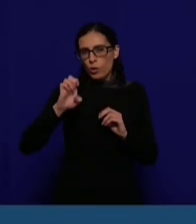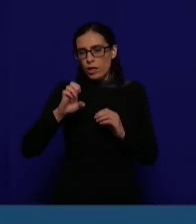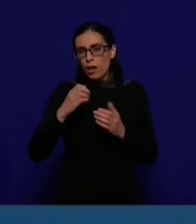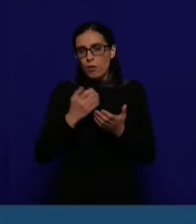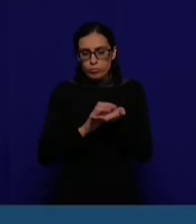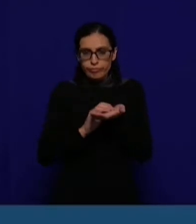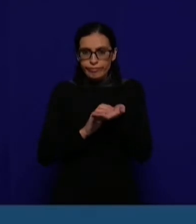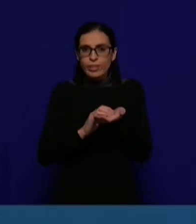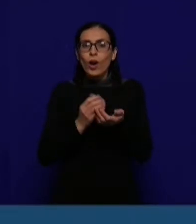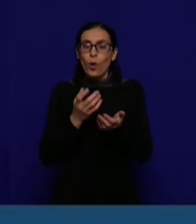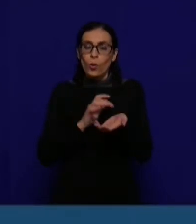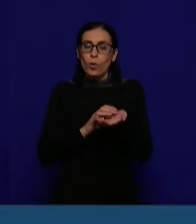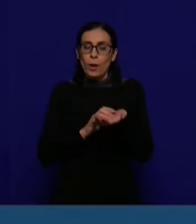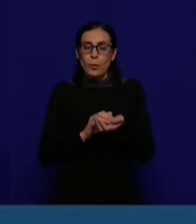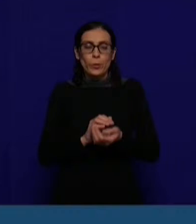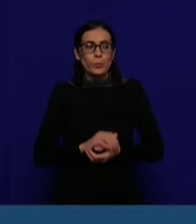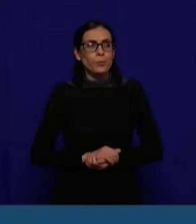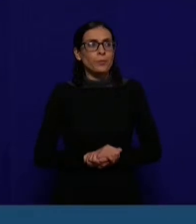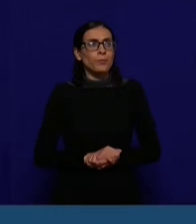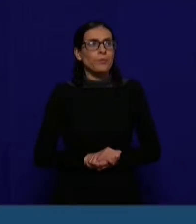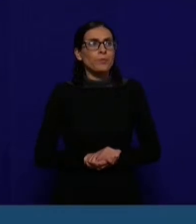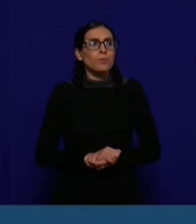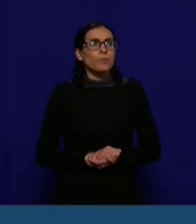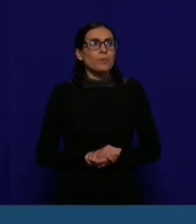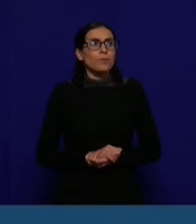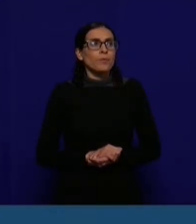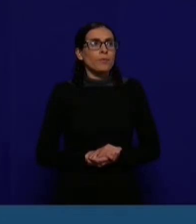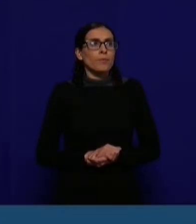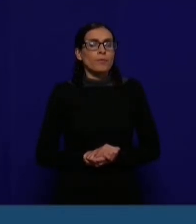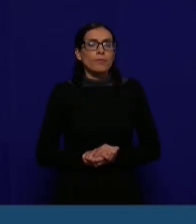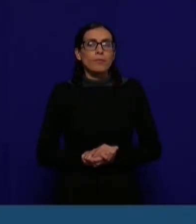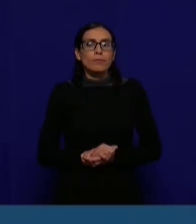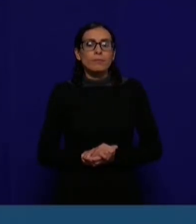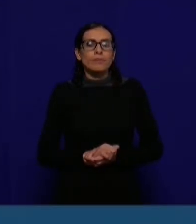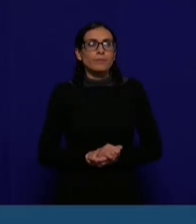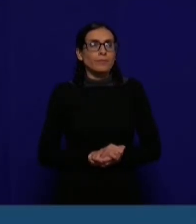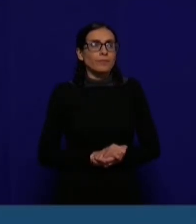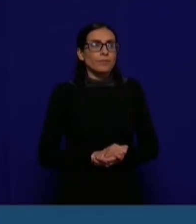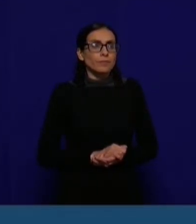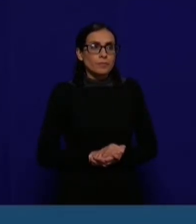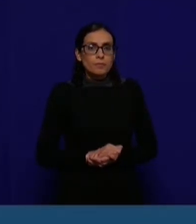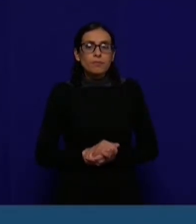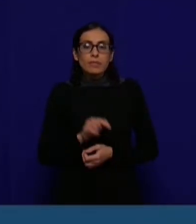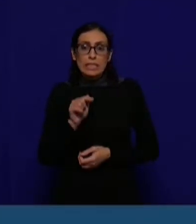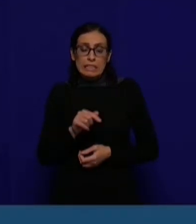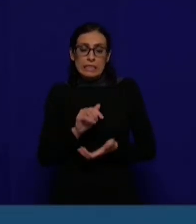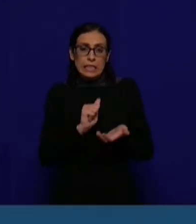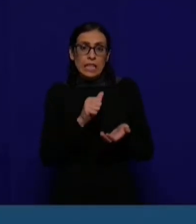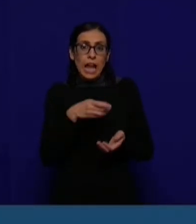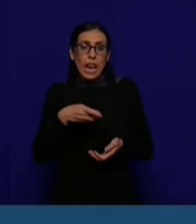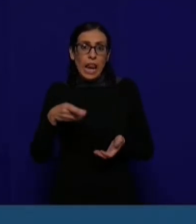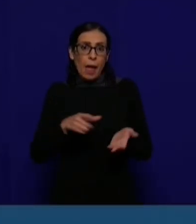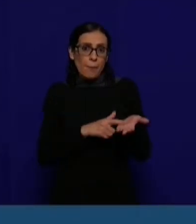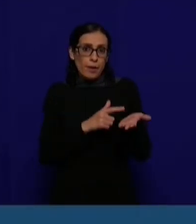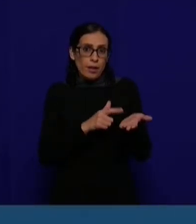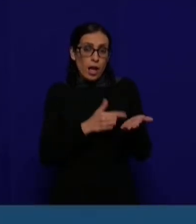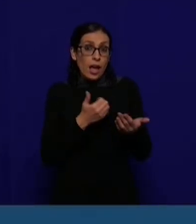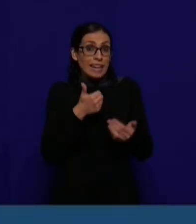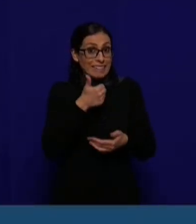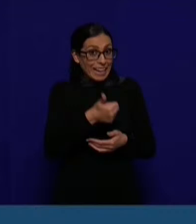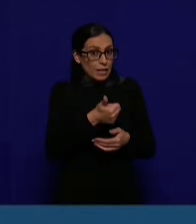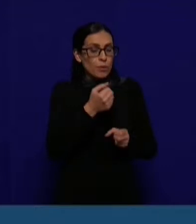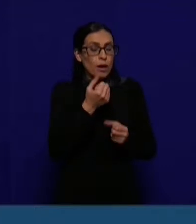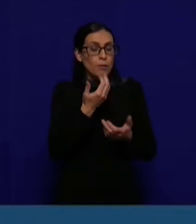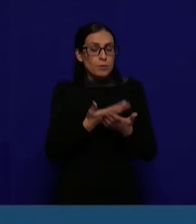tagħhom. Fakkarkom li din l-interoperable version tal-app ġiet ukoll